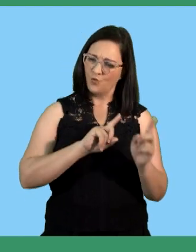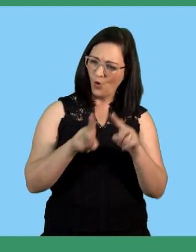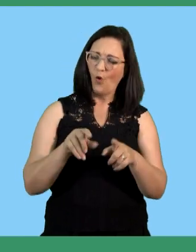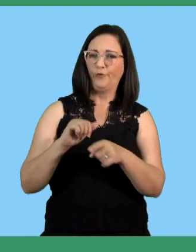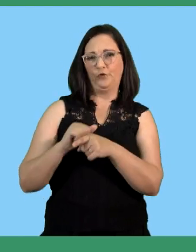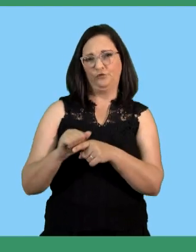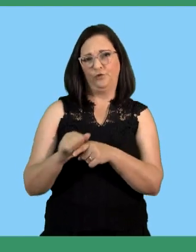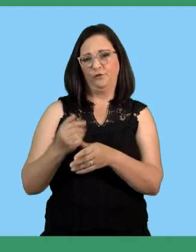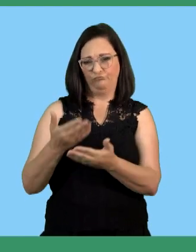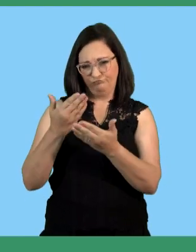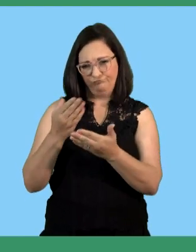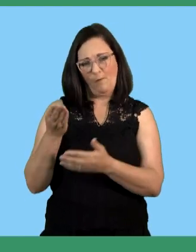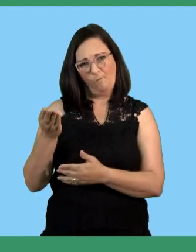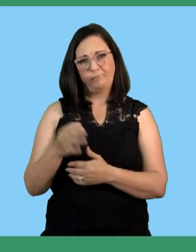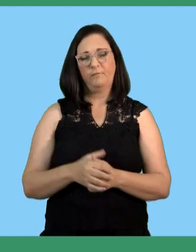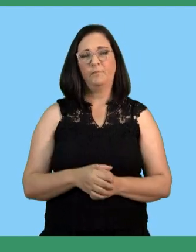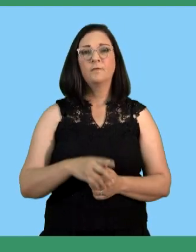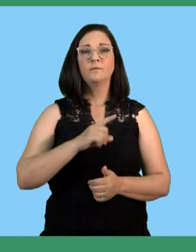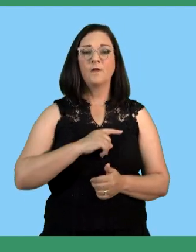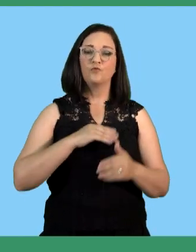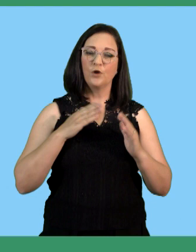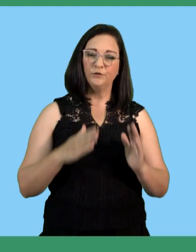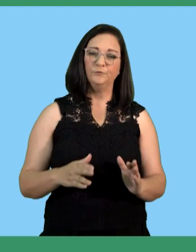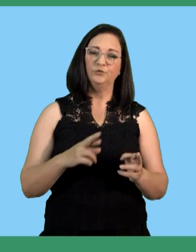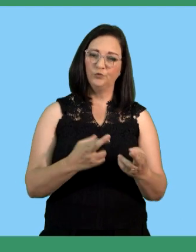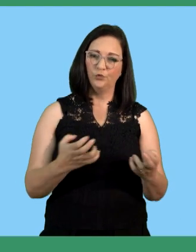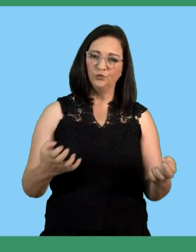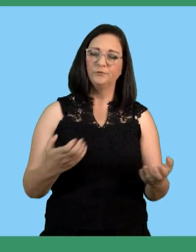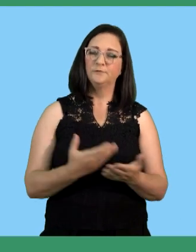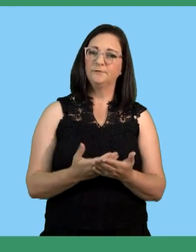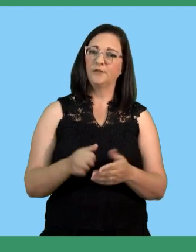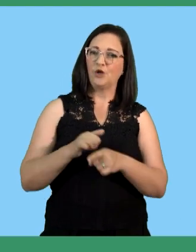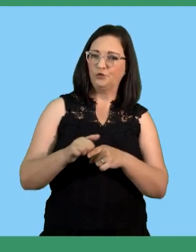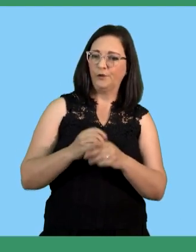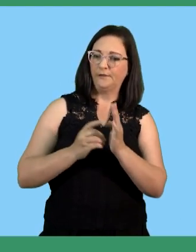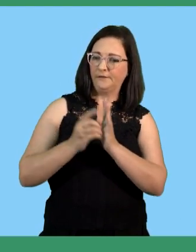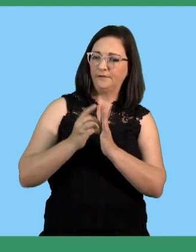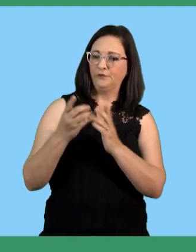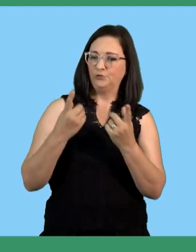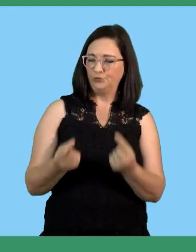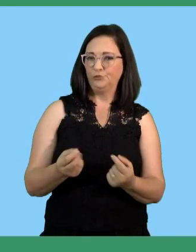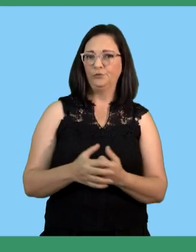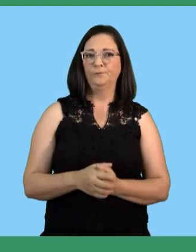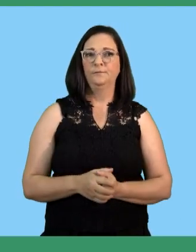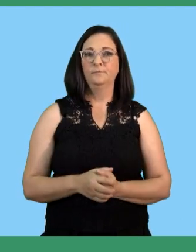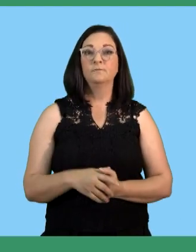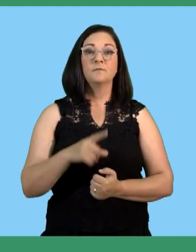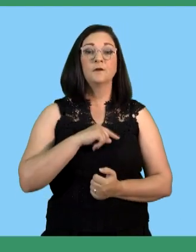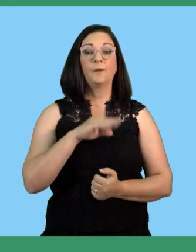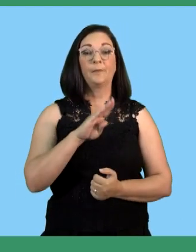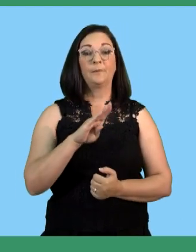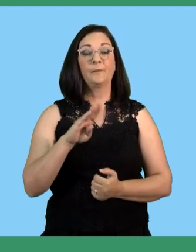opportunity to go for training. So it provides the human resource development through training and development. A